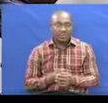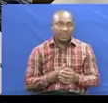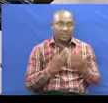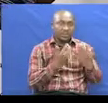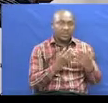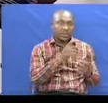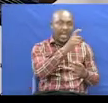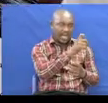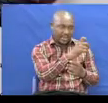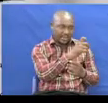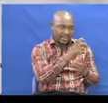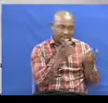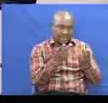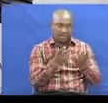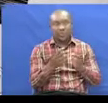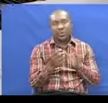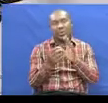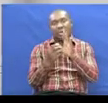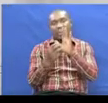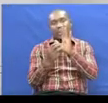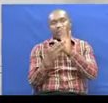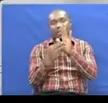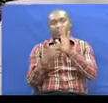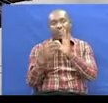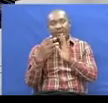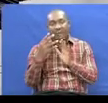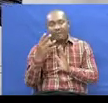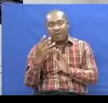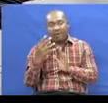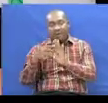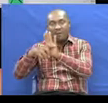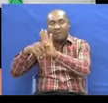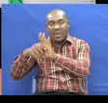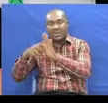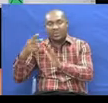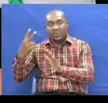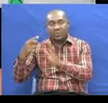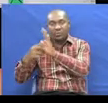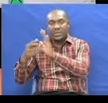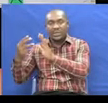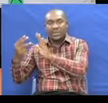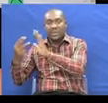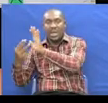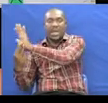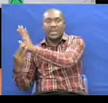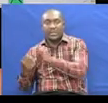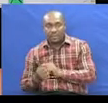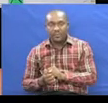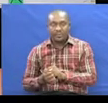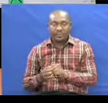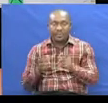to 8.4. You are taking this to another side, minus 2.8.